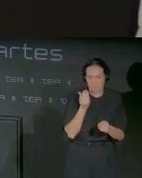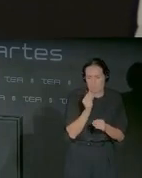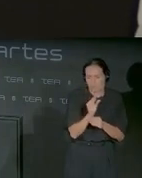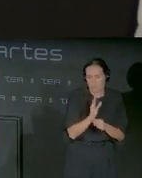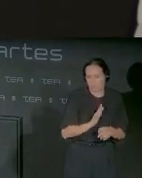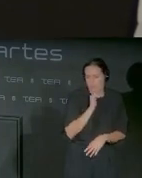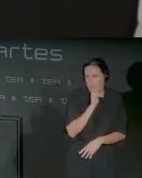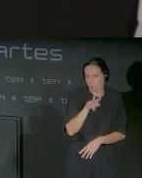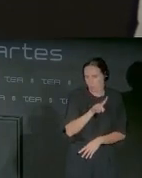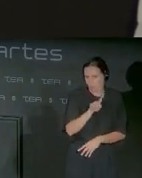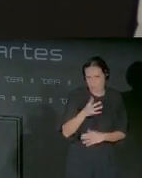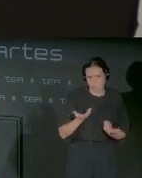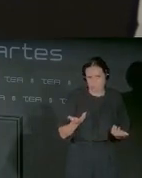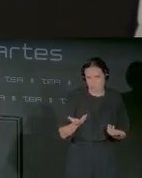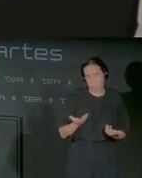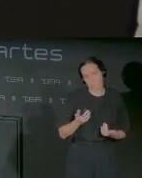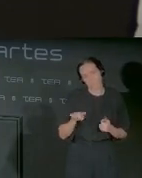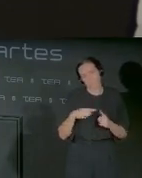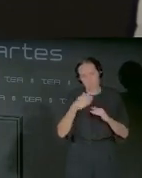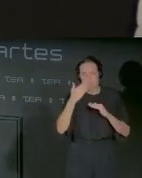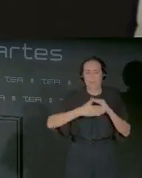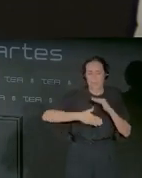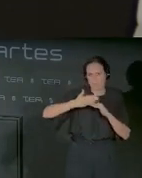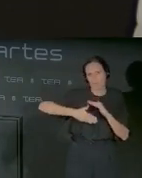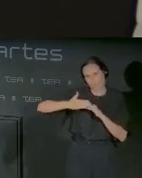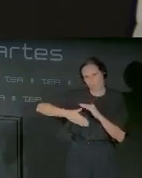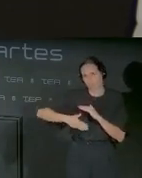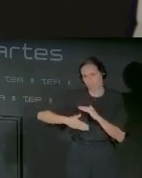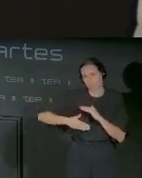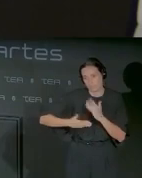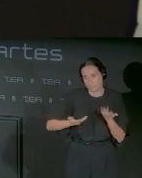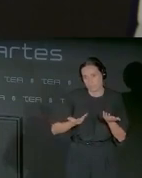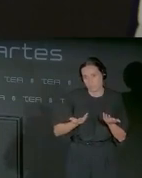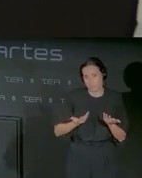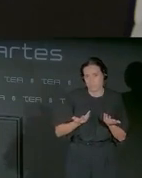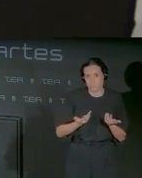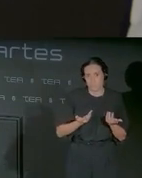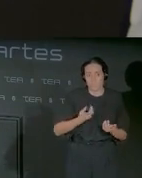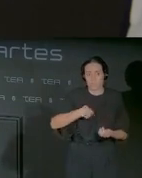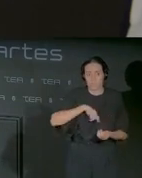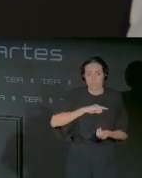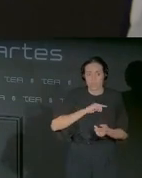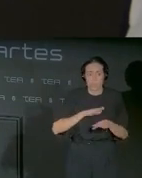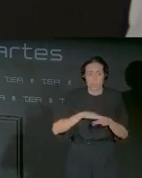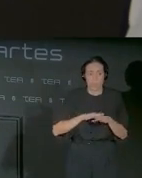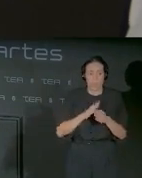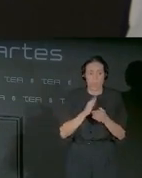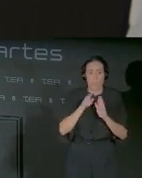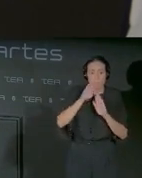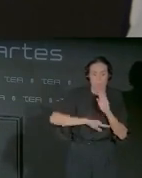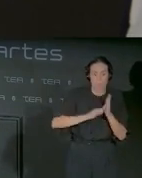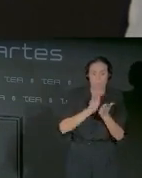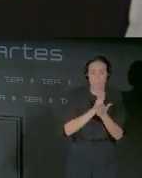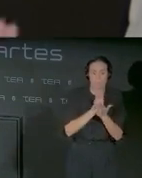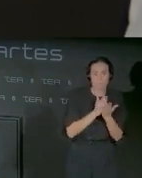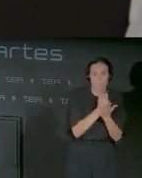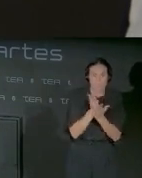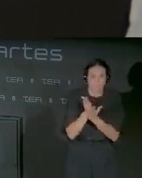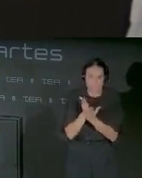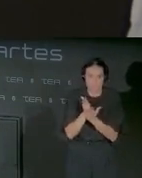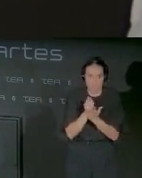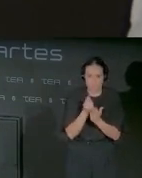the media because it's the core program for supporting creation. But media is not the only one. Martin said yesterday, we have